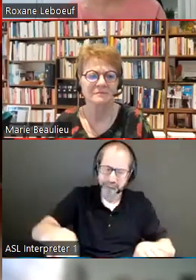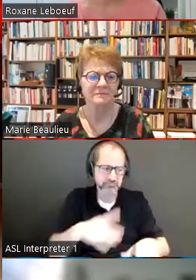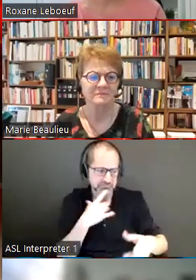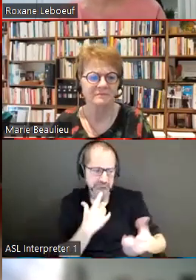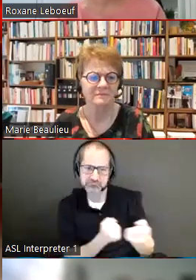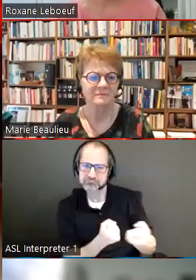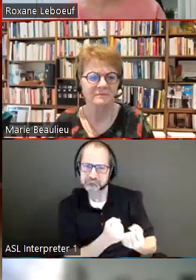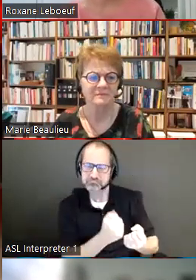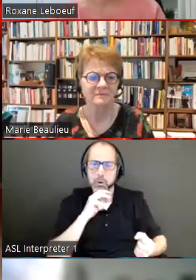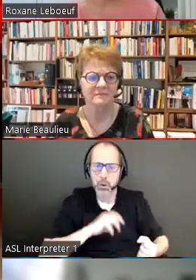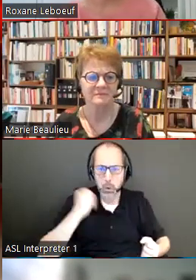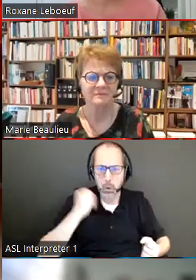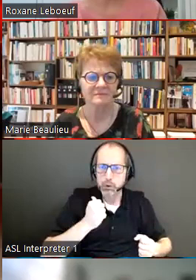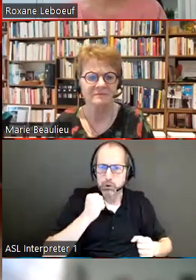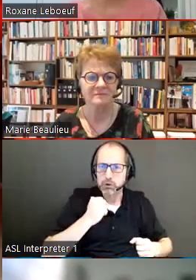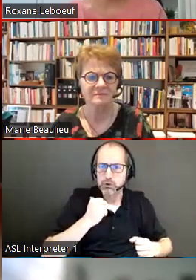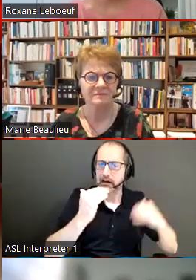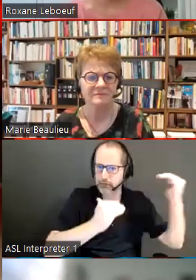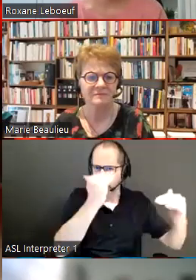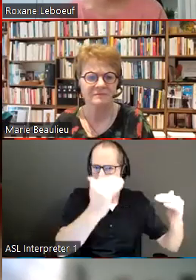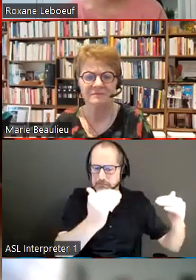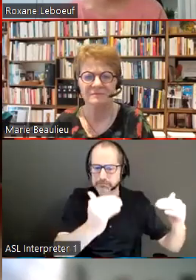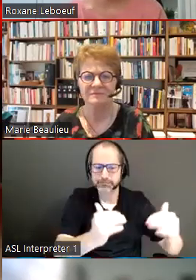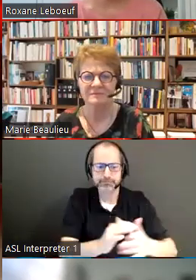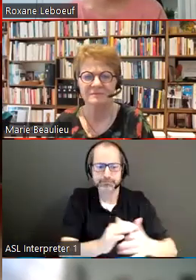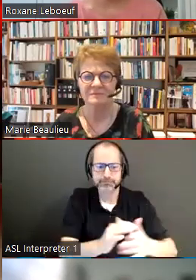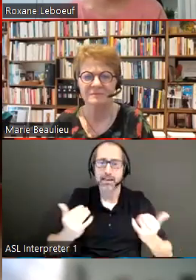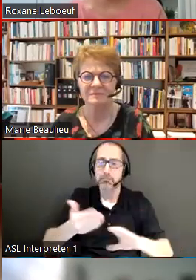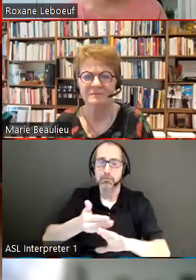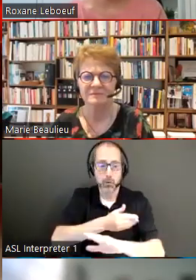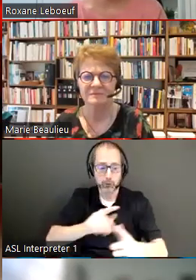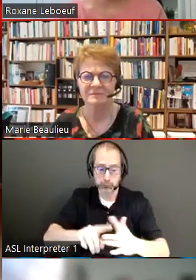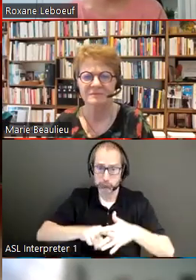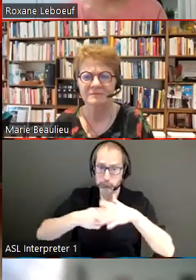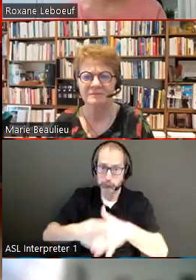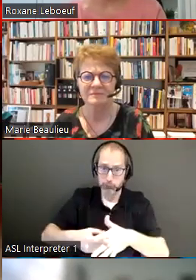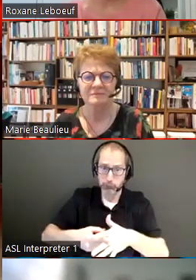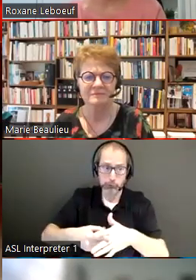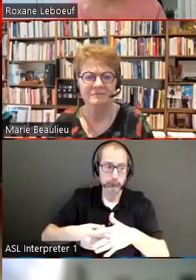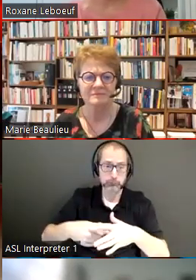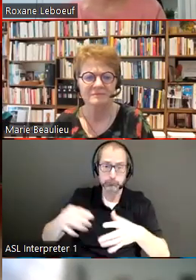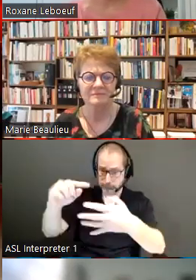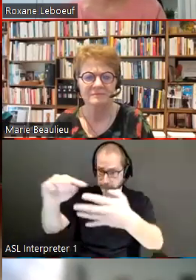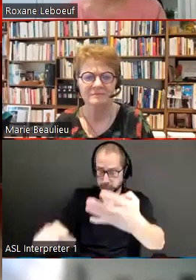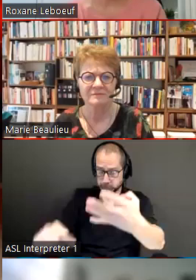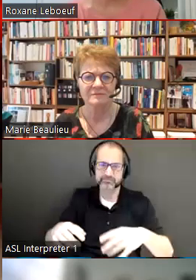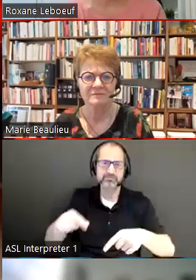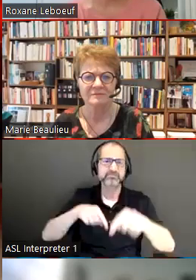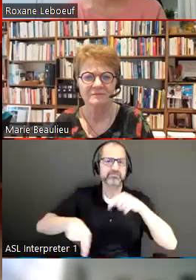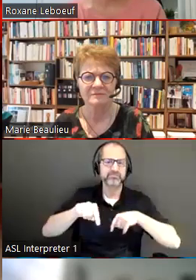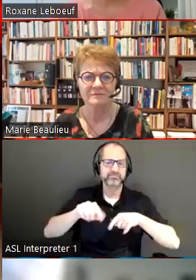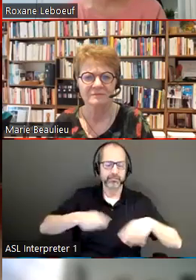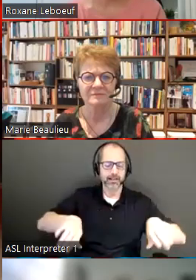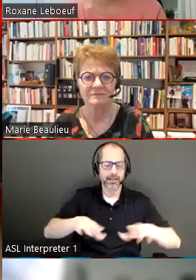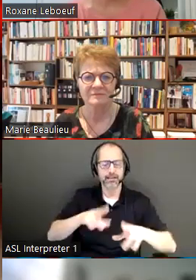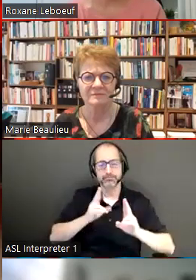Before we begin our proceedings, I would like to provide our land acknowledgement. We acknowledge that we gather on the traditional